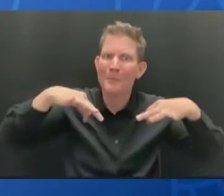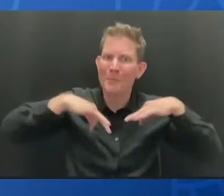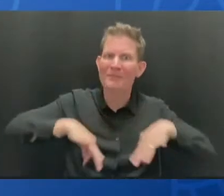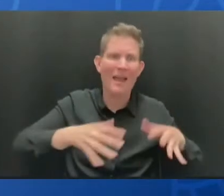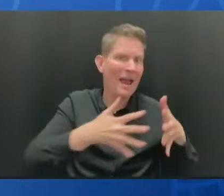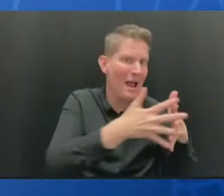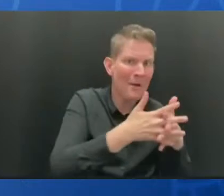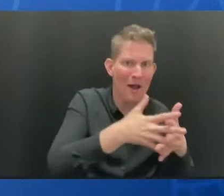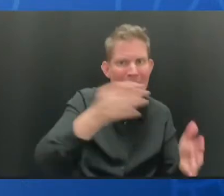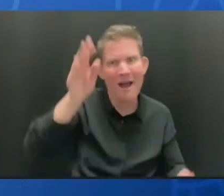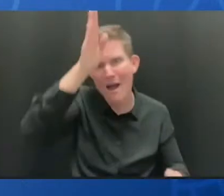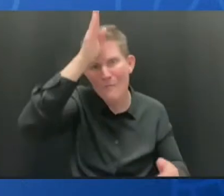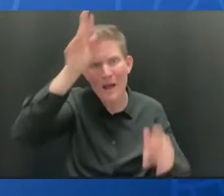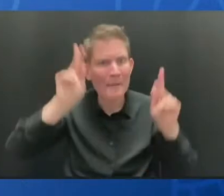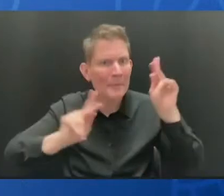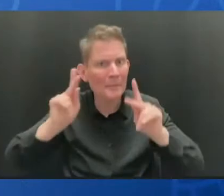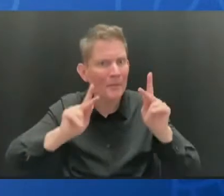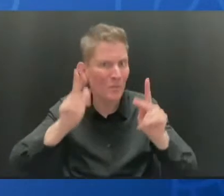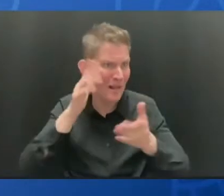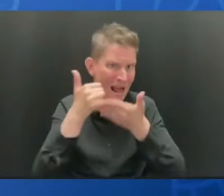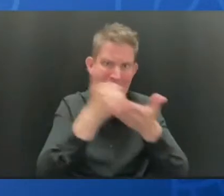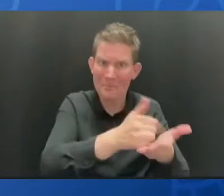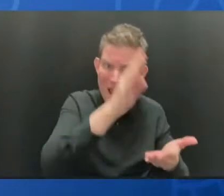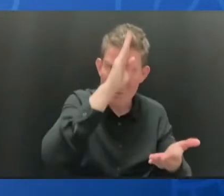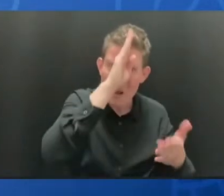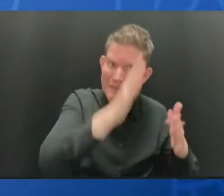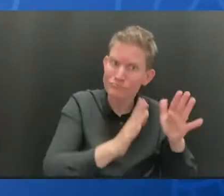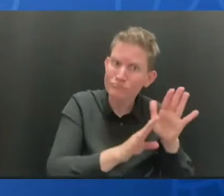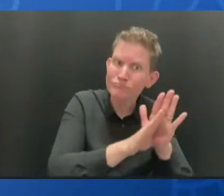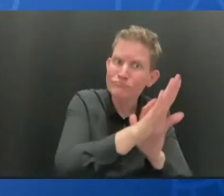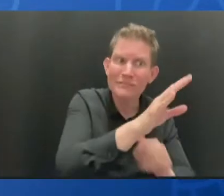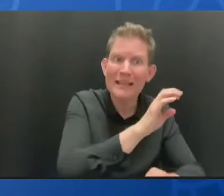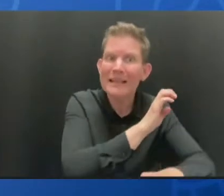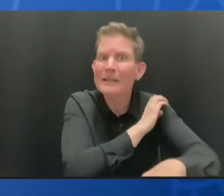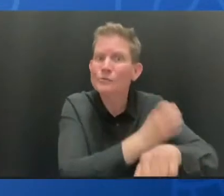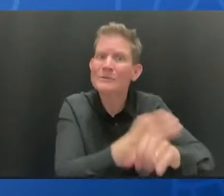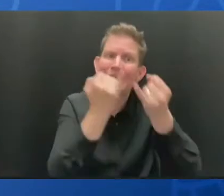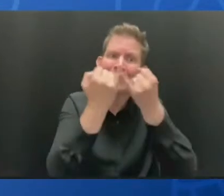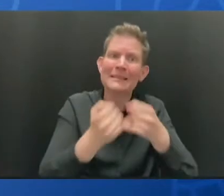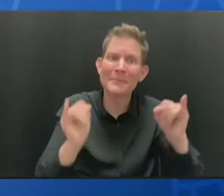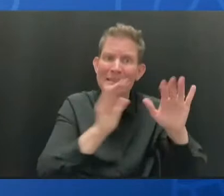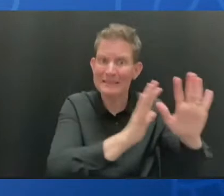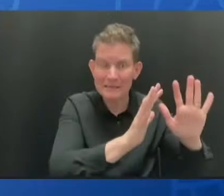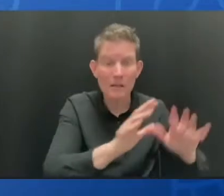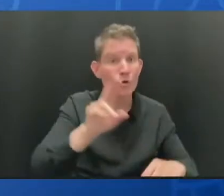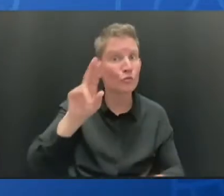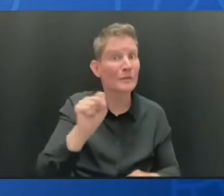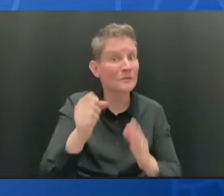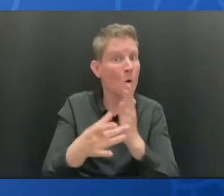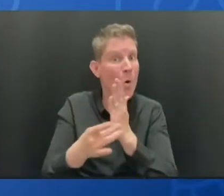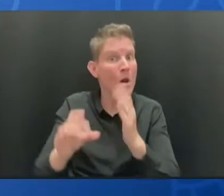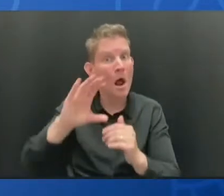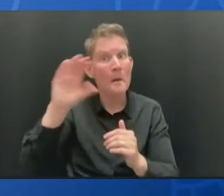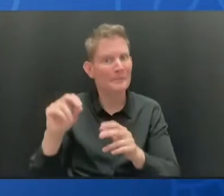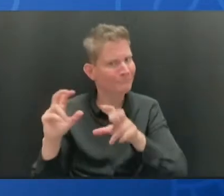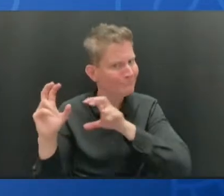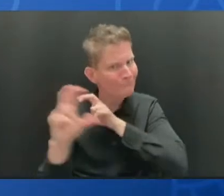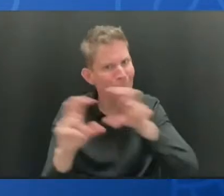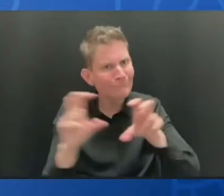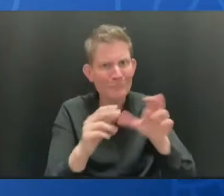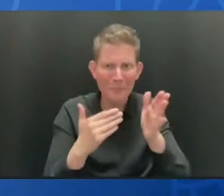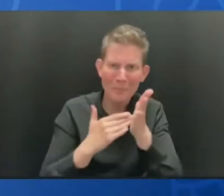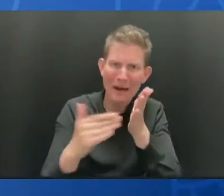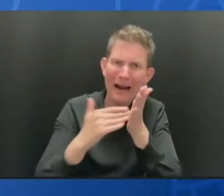toward energy independence. U.S. oil companies have invested billions of dollars in the Iraqi Kurdistan region's oil